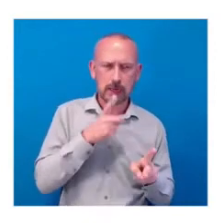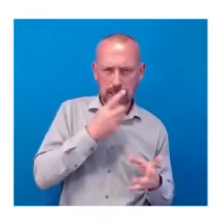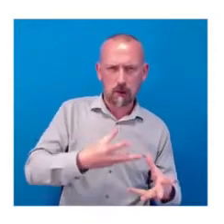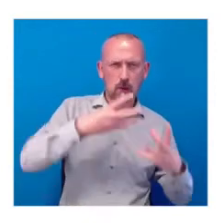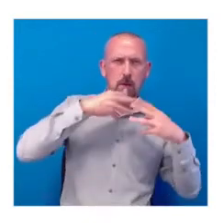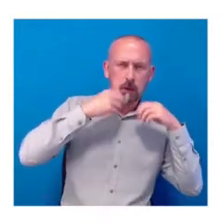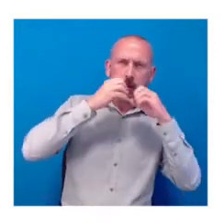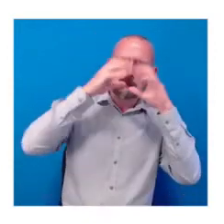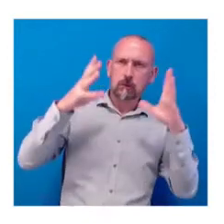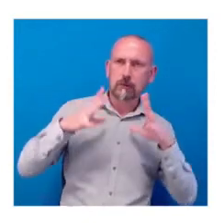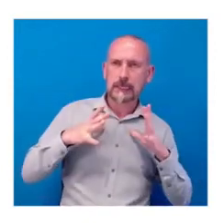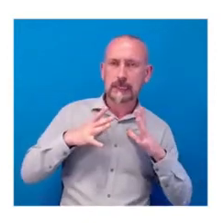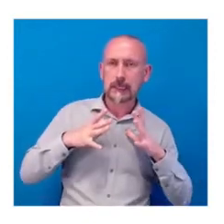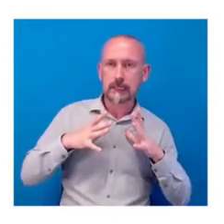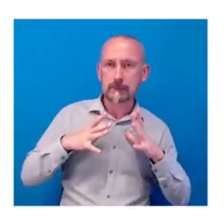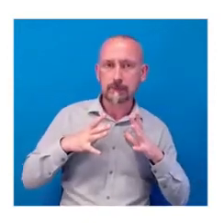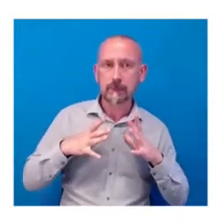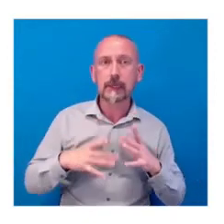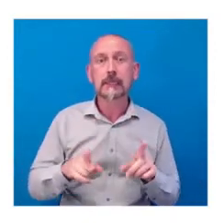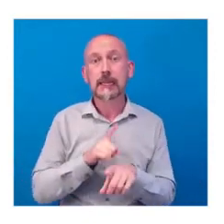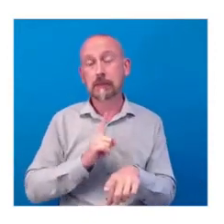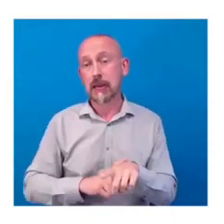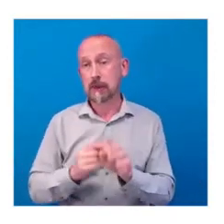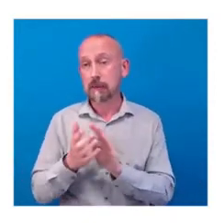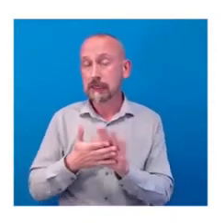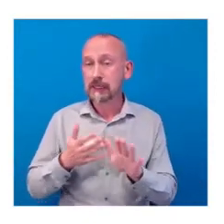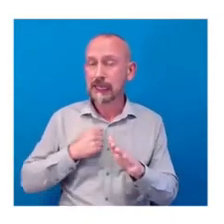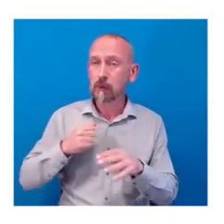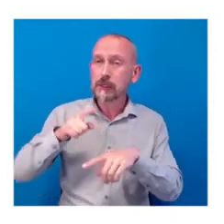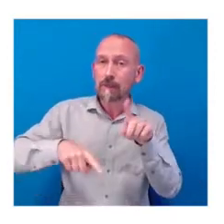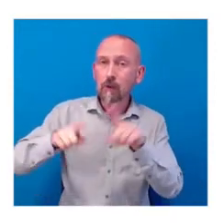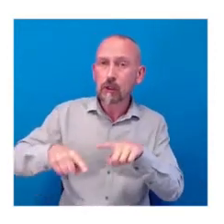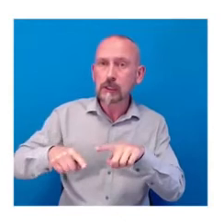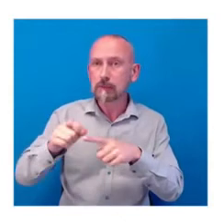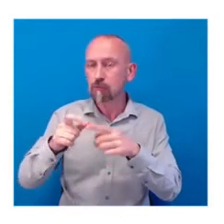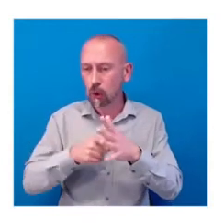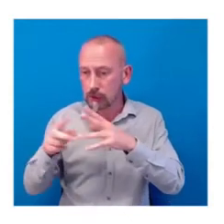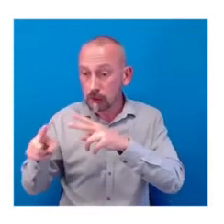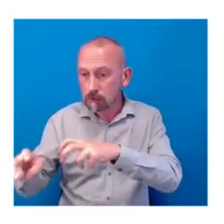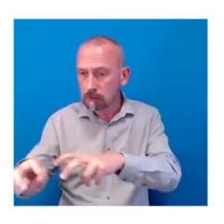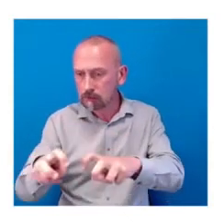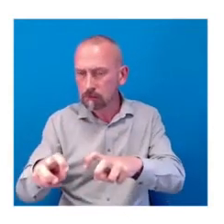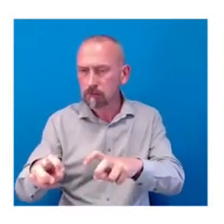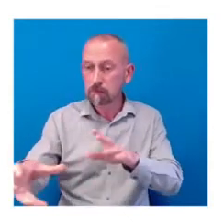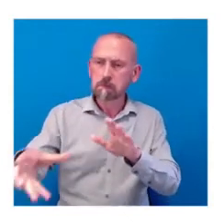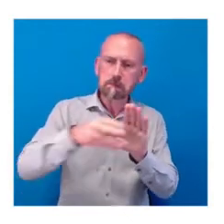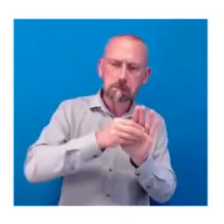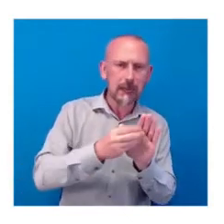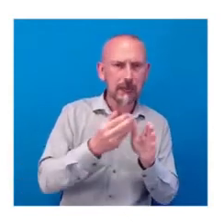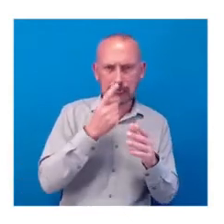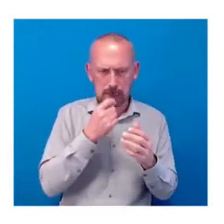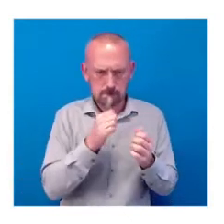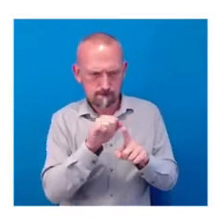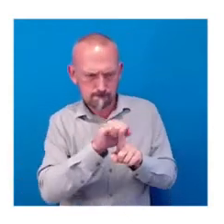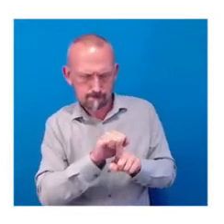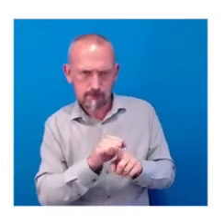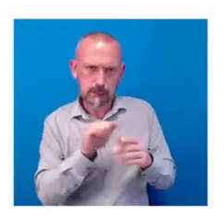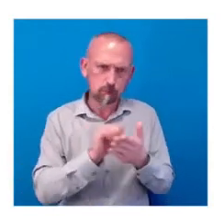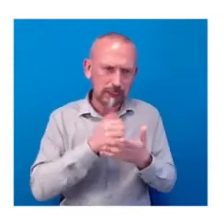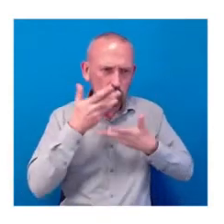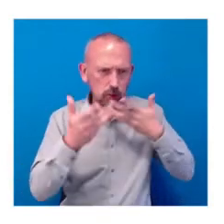diversity project, as we'd have the space to give a full and an equitable description of each character's visuals.